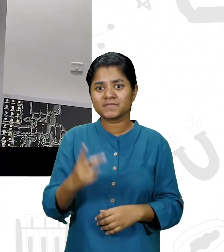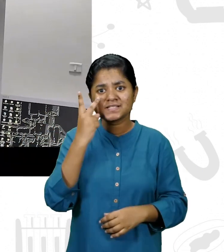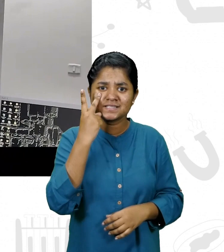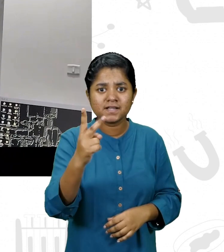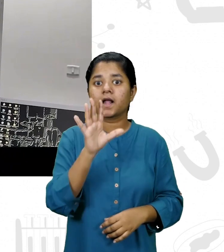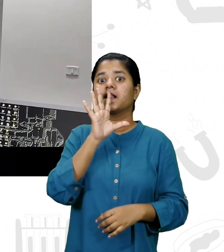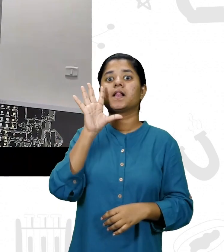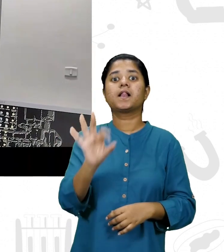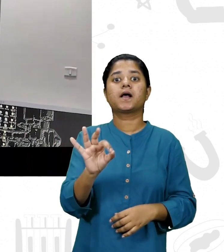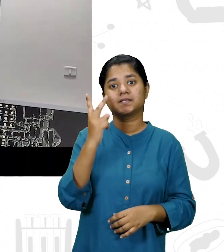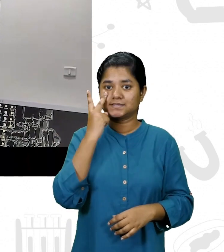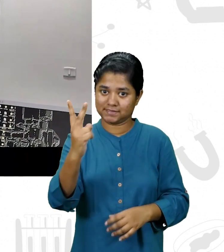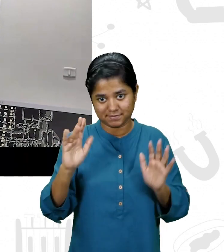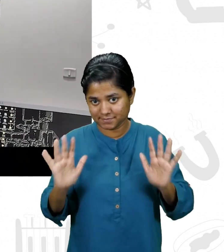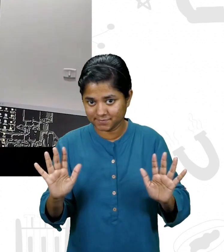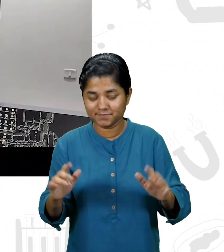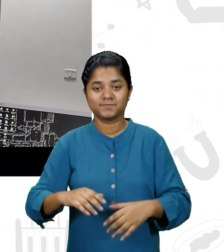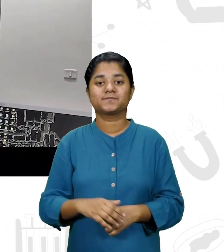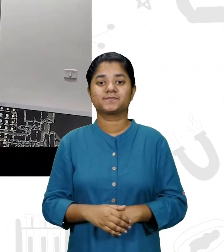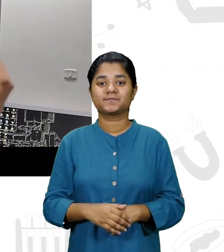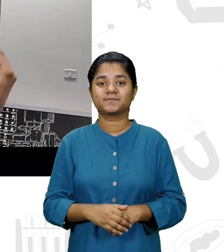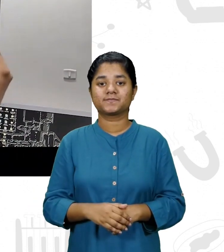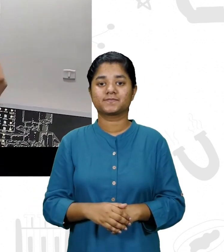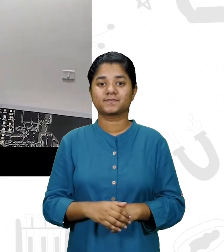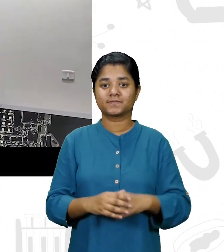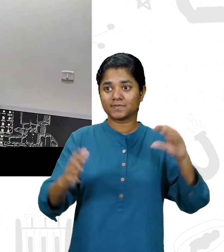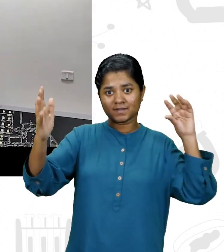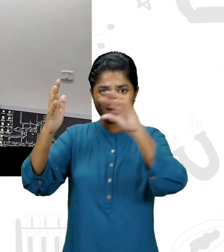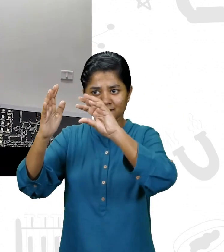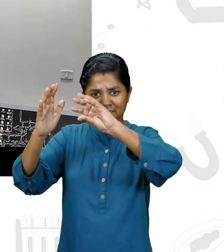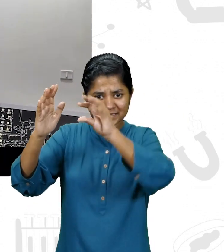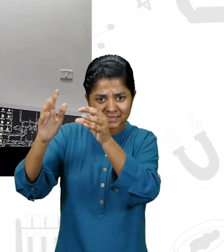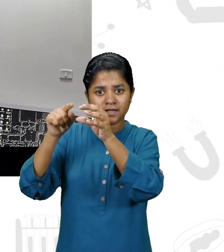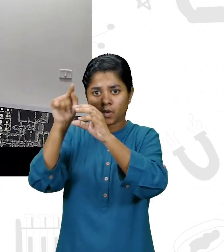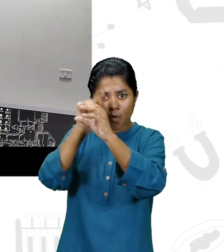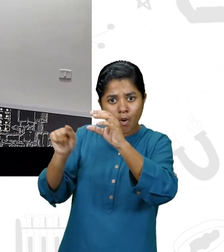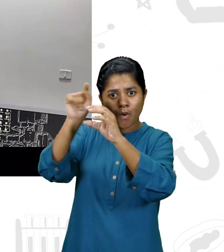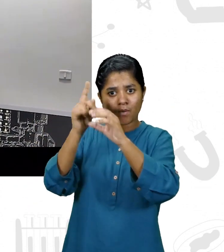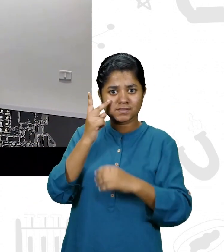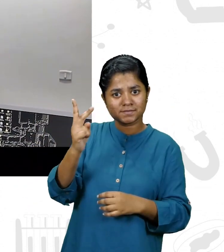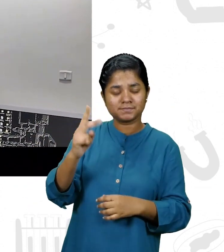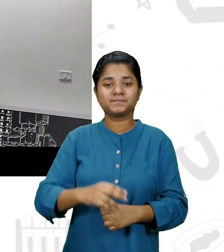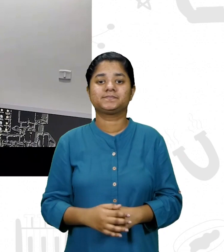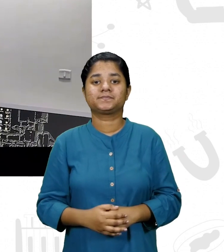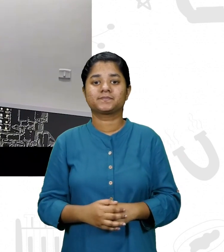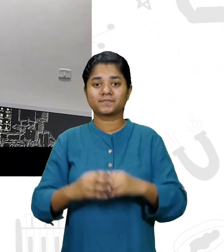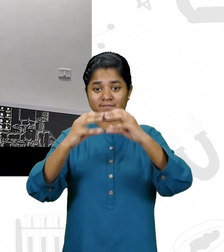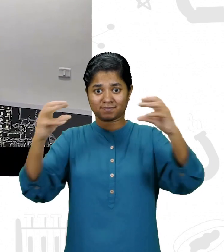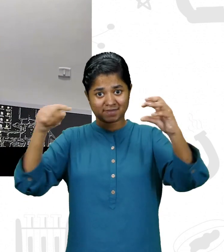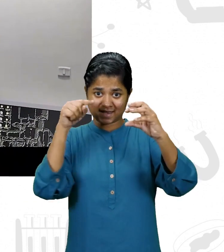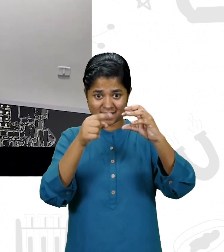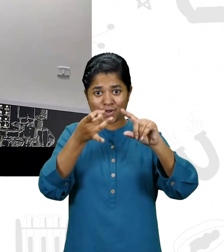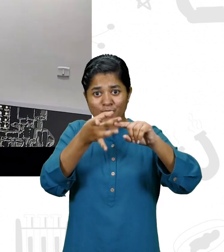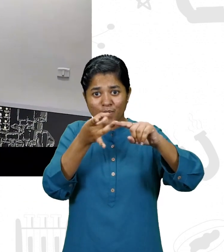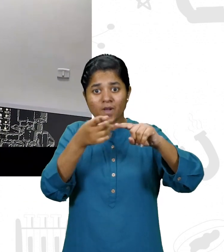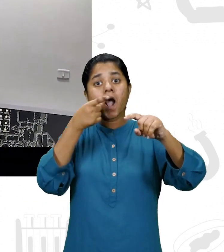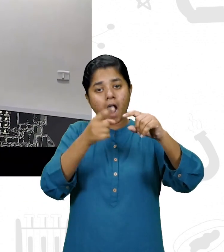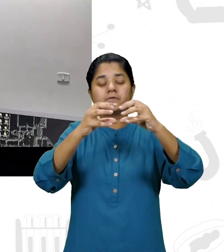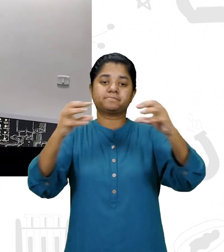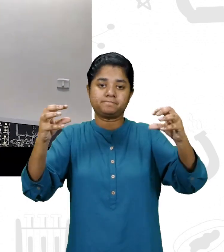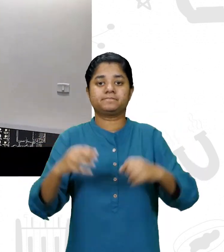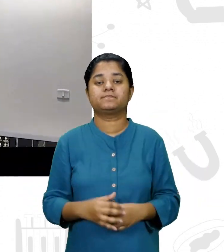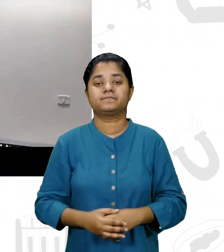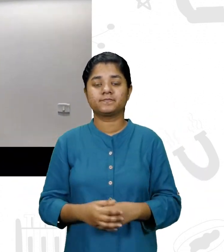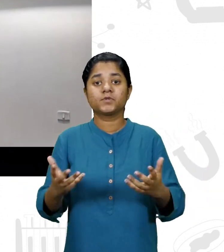after inserting it is just this. The entire rod goes inside. So basically it goes somewhere in the middle of this,